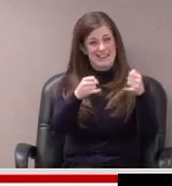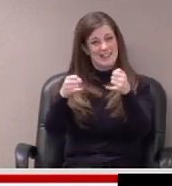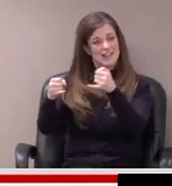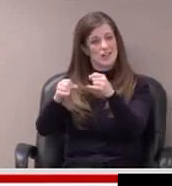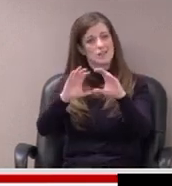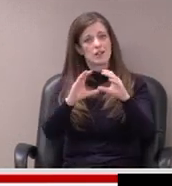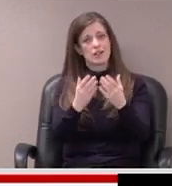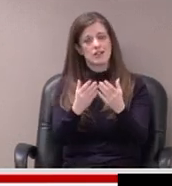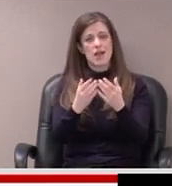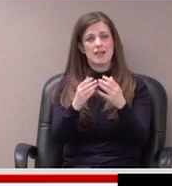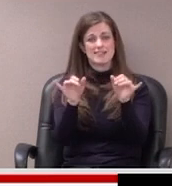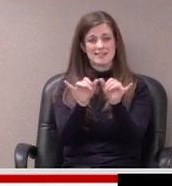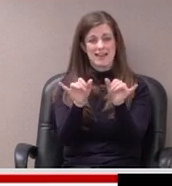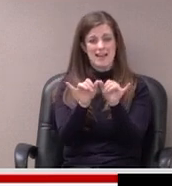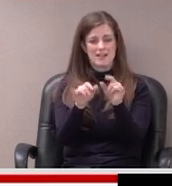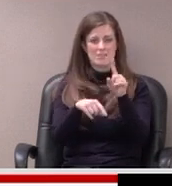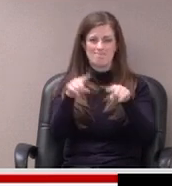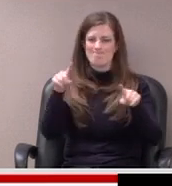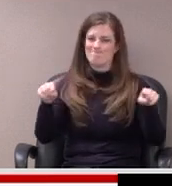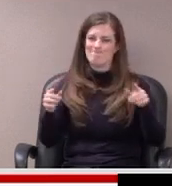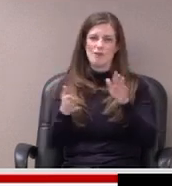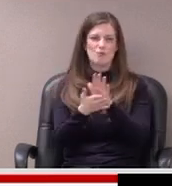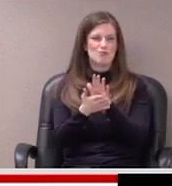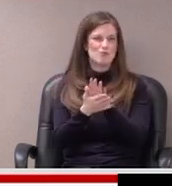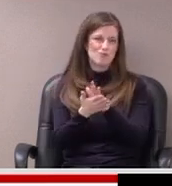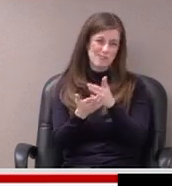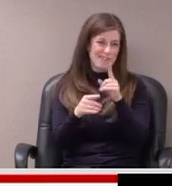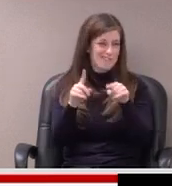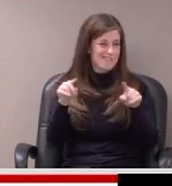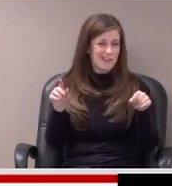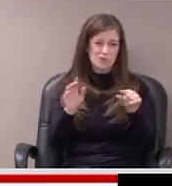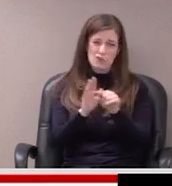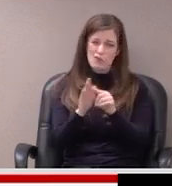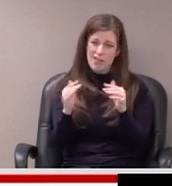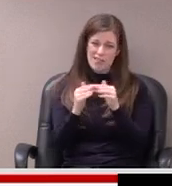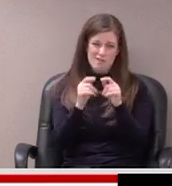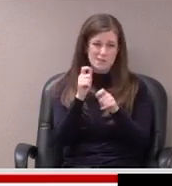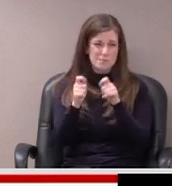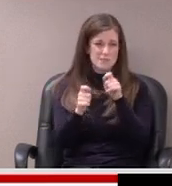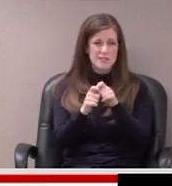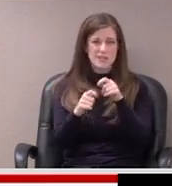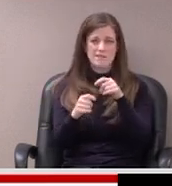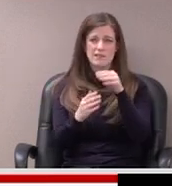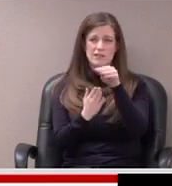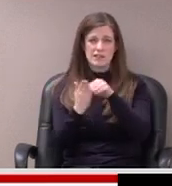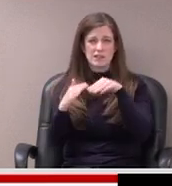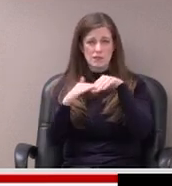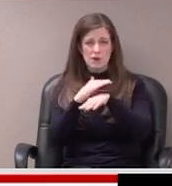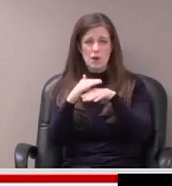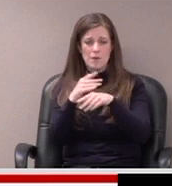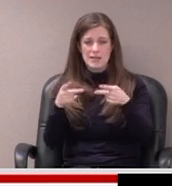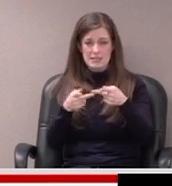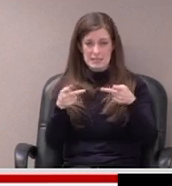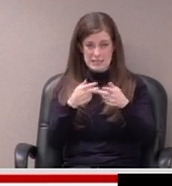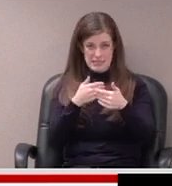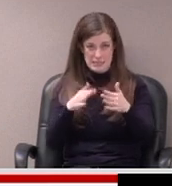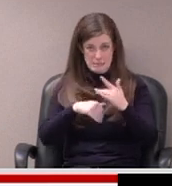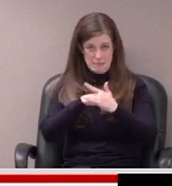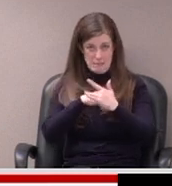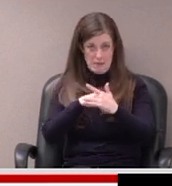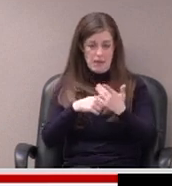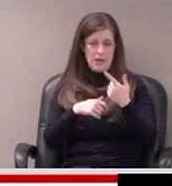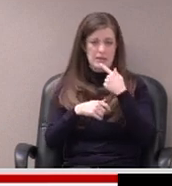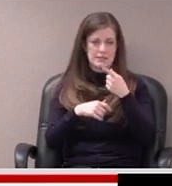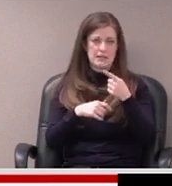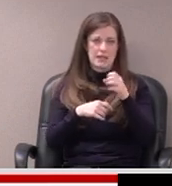class sizes will vary at a school. It varies by grade level, specific enrollment, space usage, and SBDM decisions.